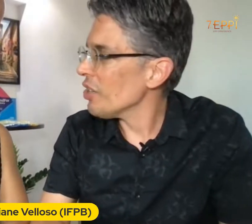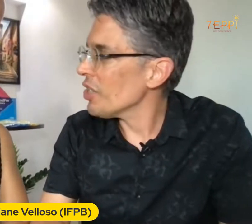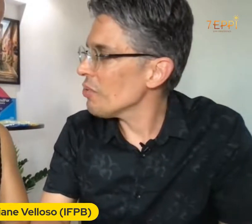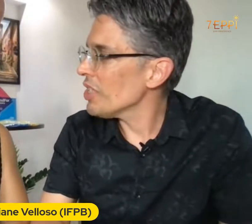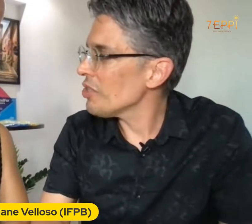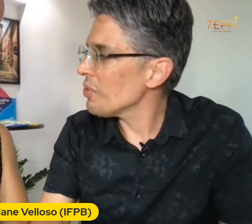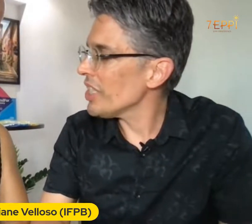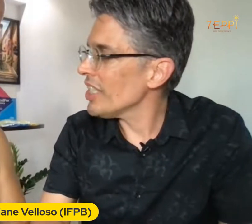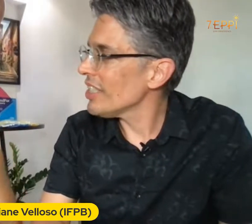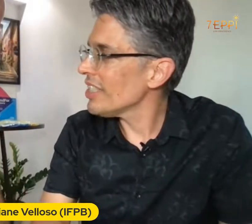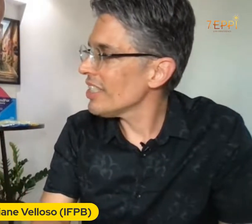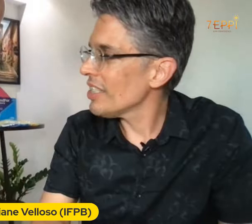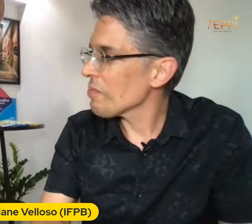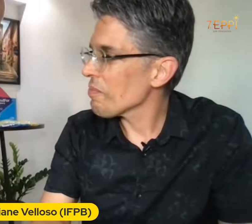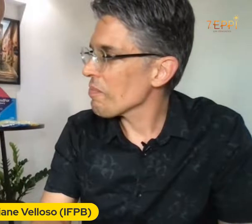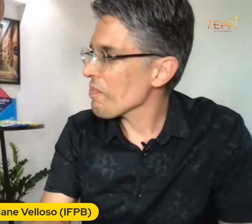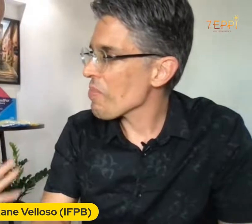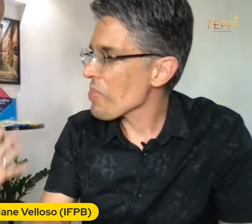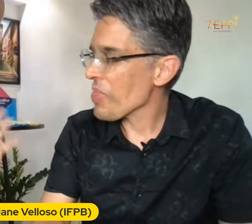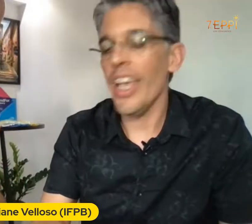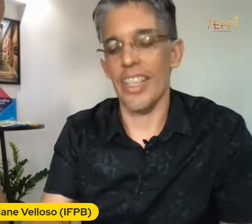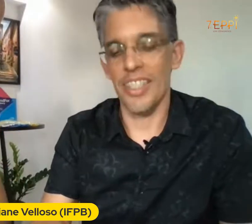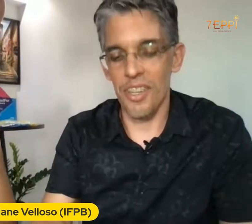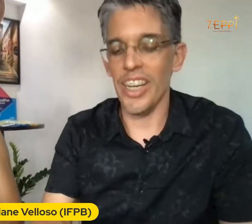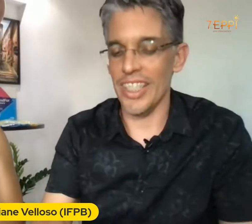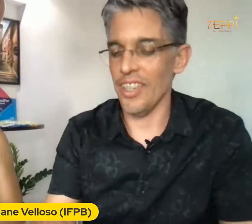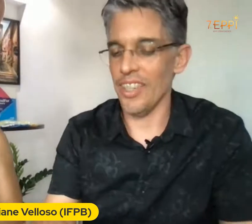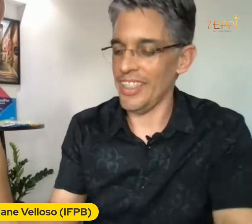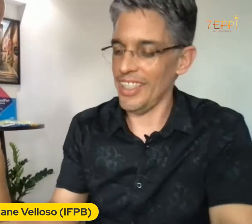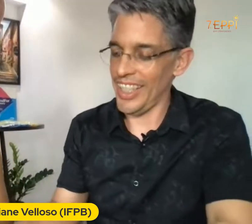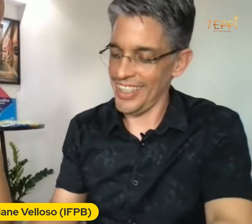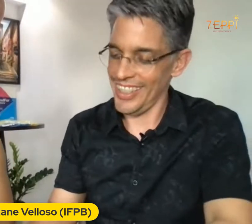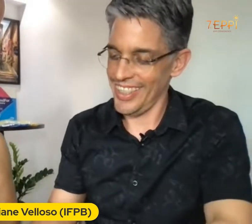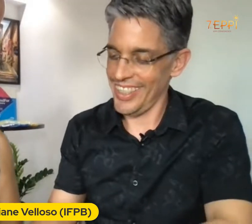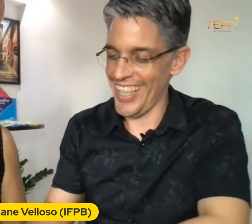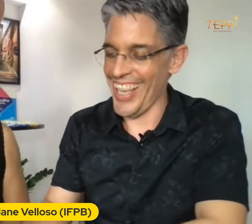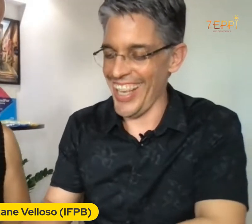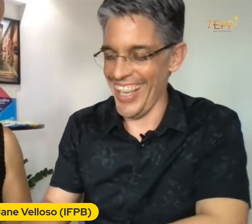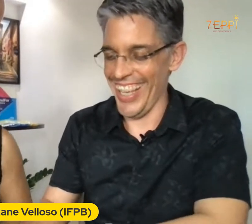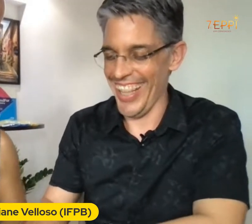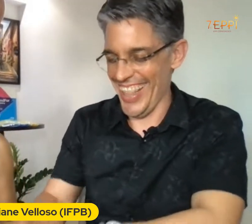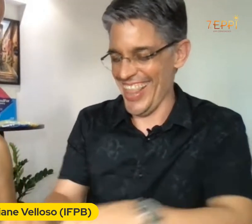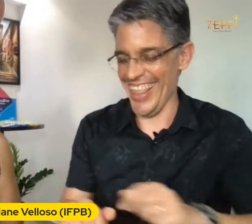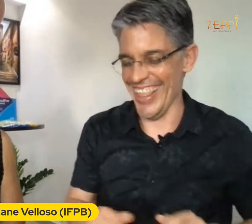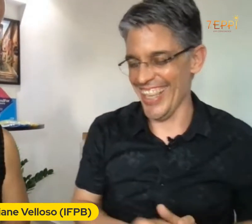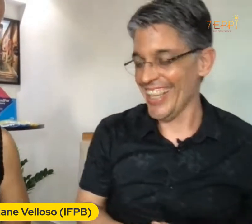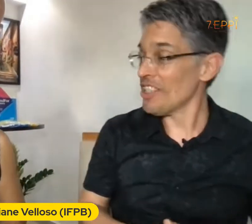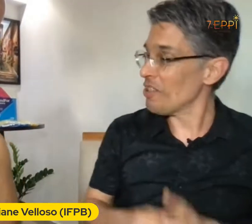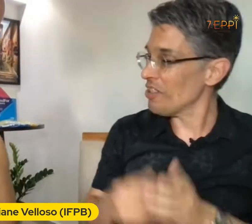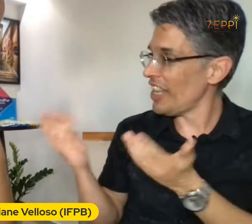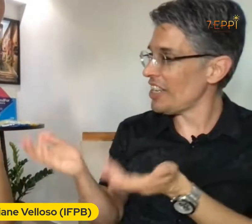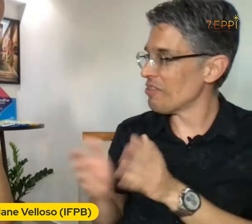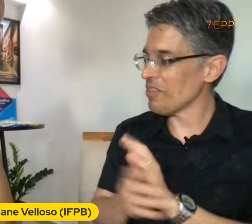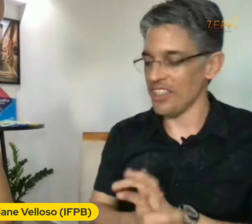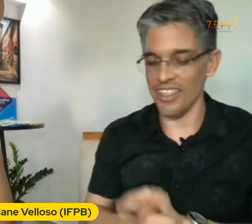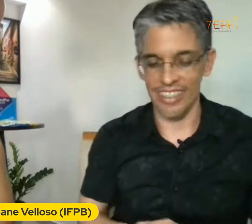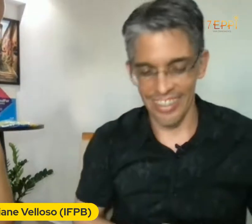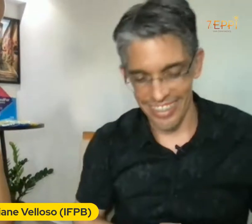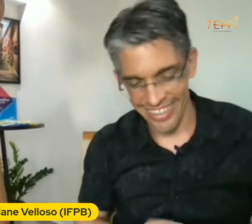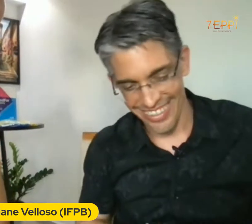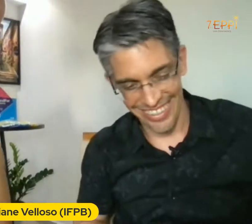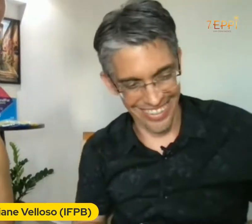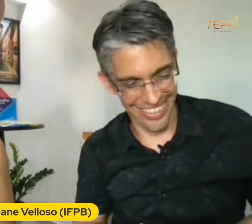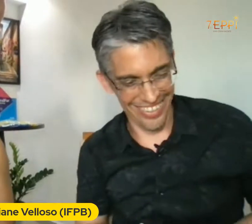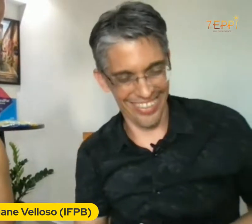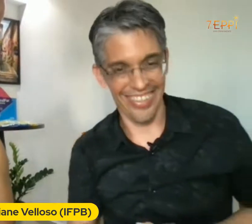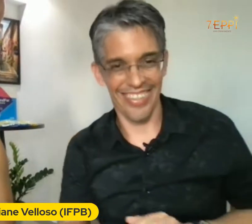can I read it or you want to read it? Can we share the list? Okay. Thank you. So, ladies first.